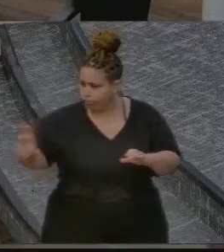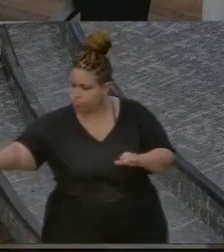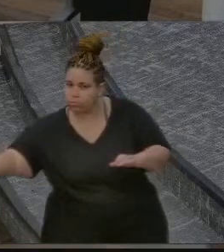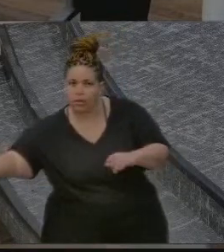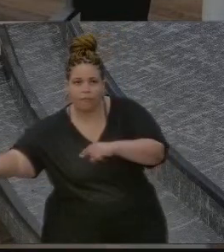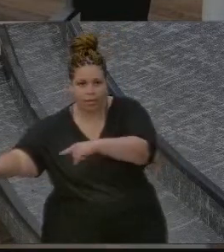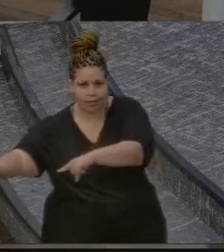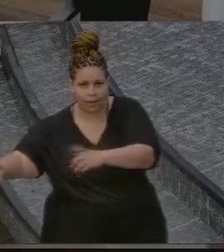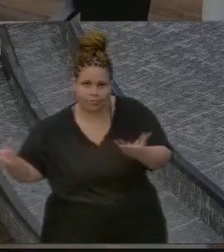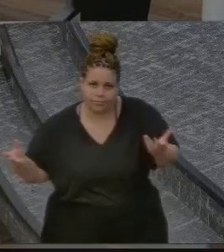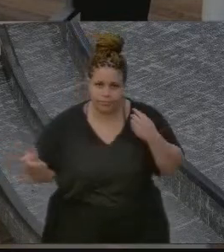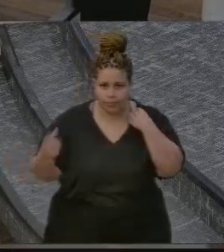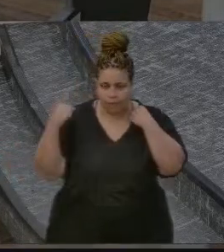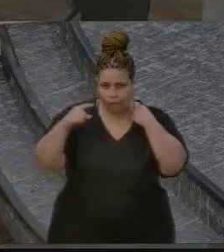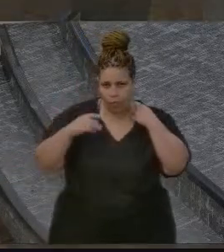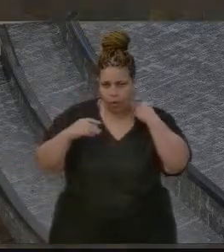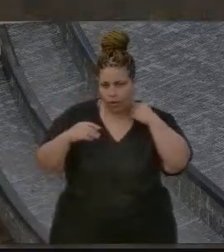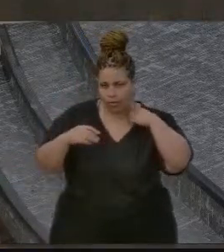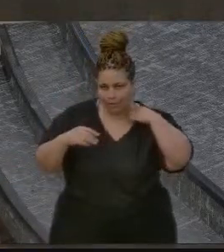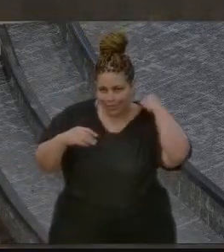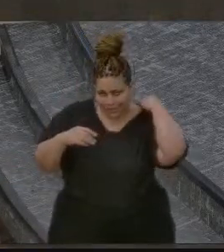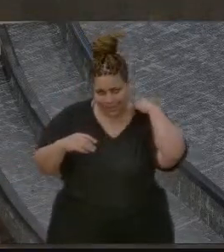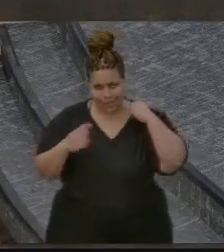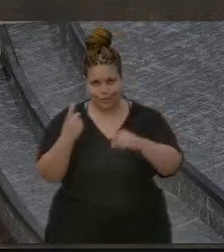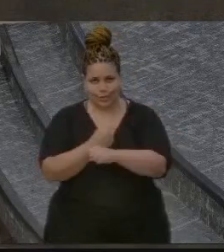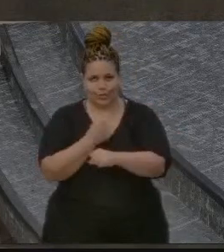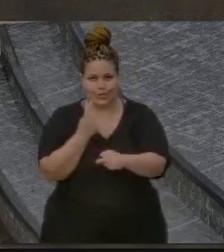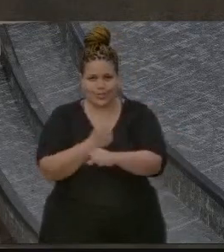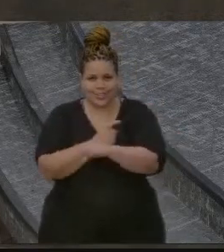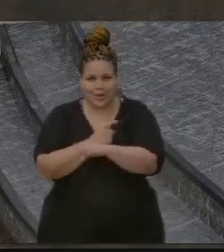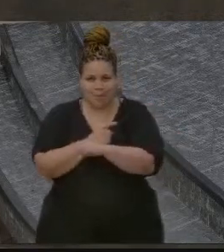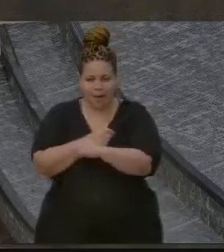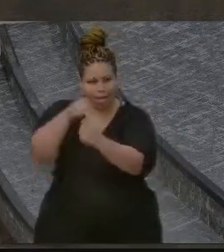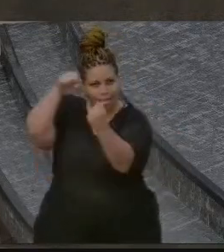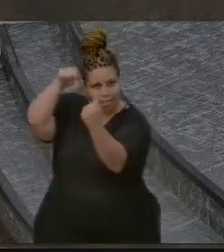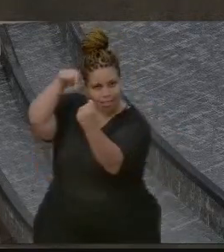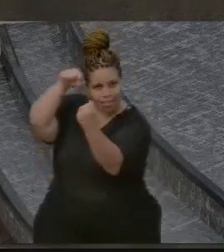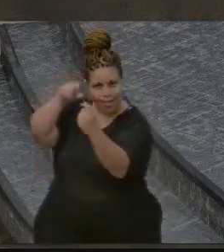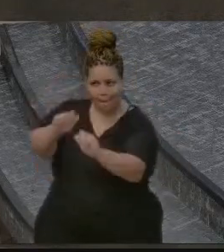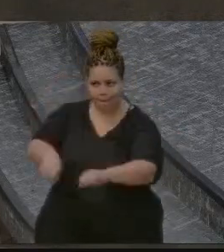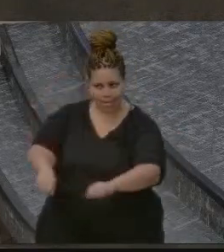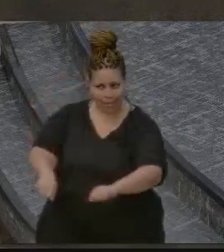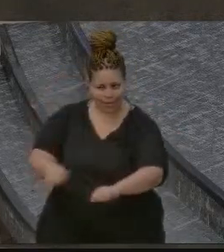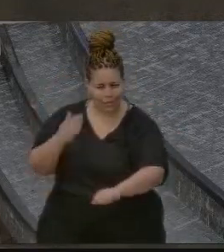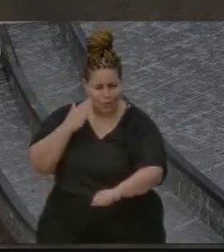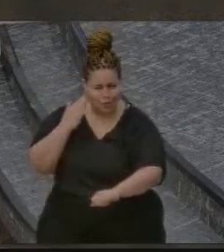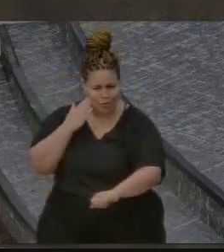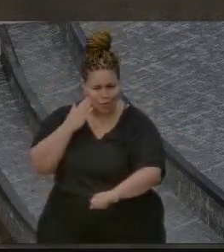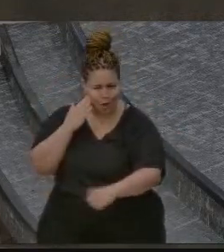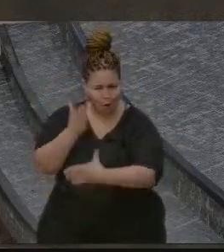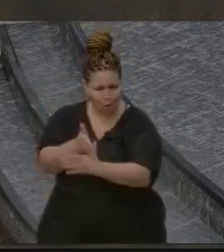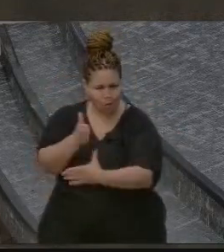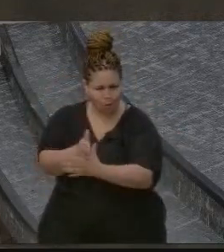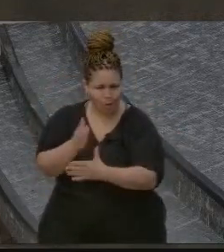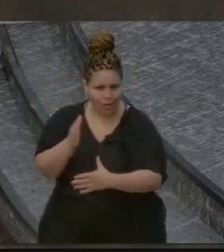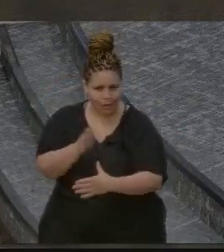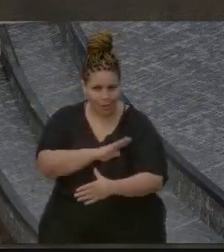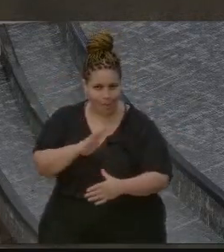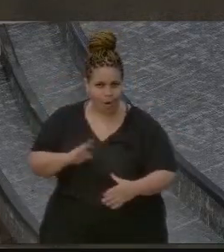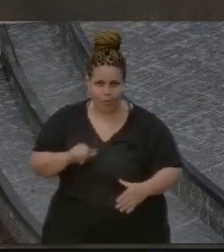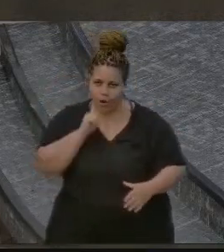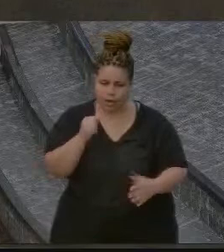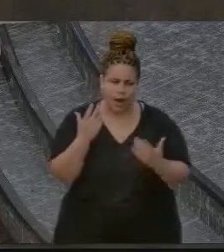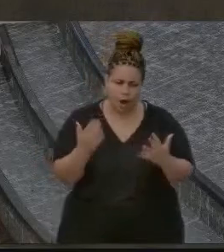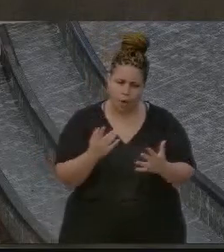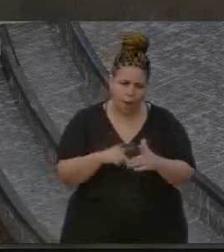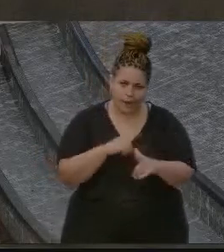it. So using my psychic abilities, which I don't use often, and knowing the board as I know the board, we would not wait until